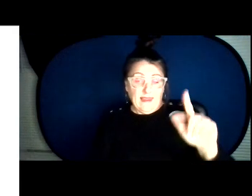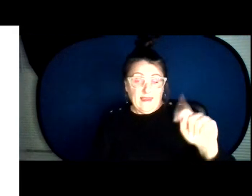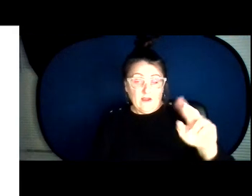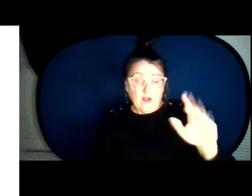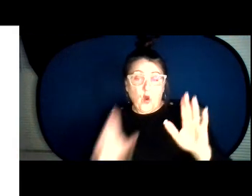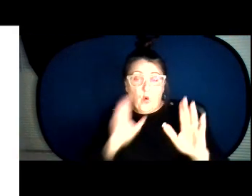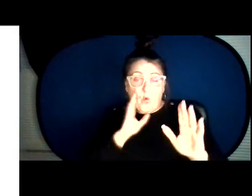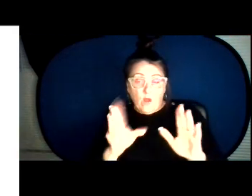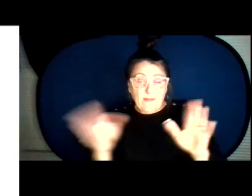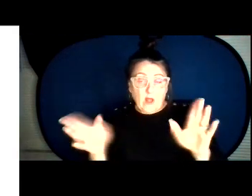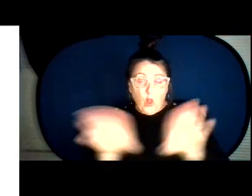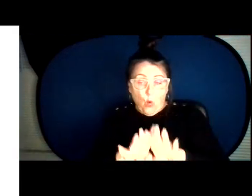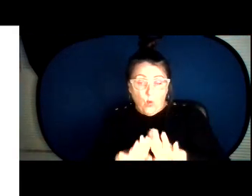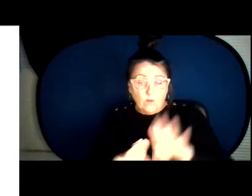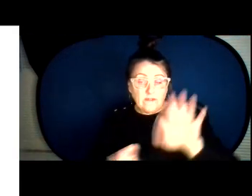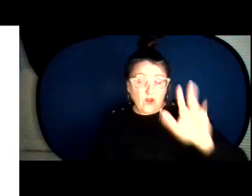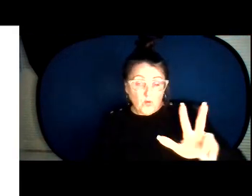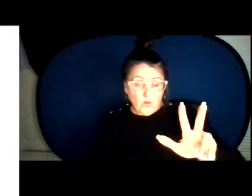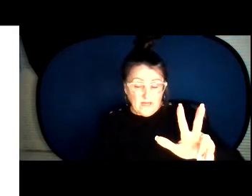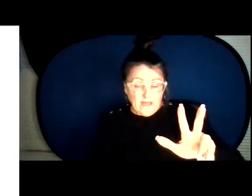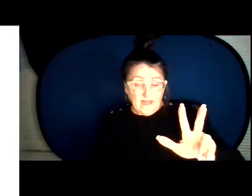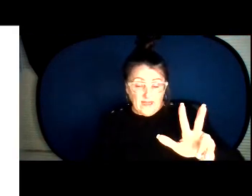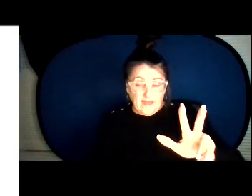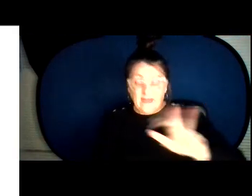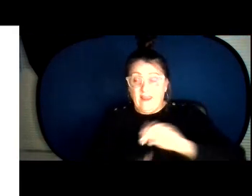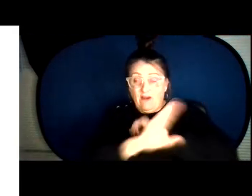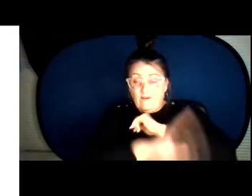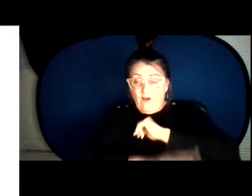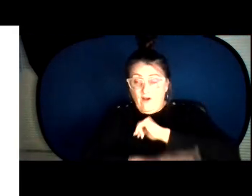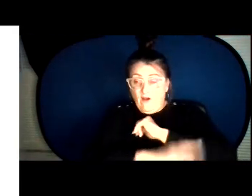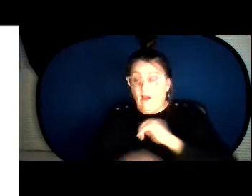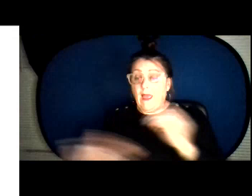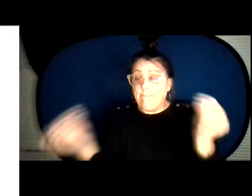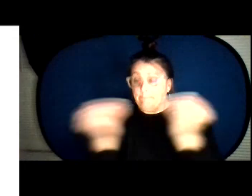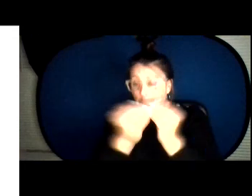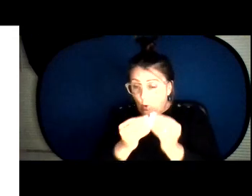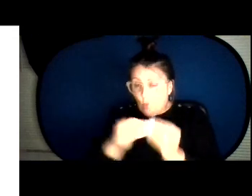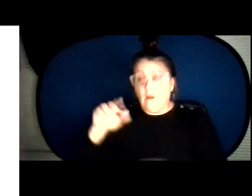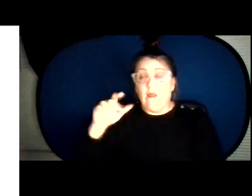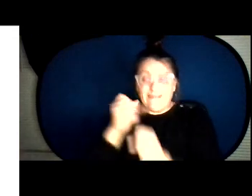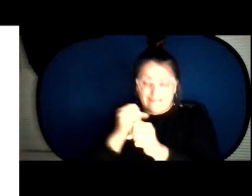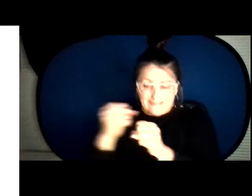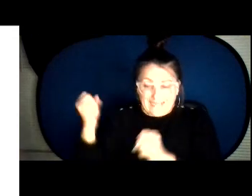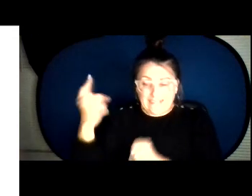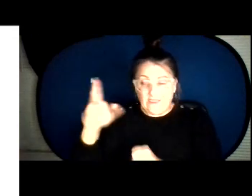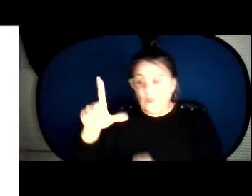this fall, with another 3 in early 2026. Next slide.